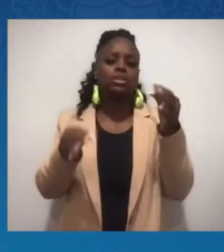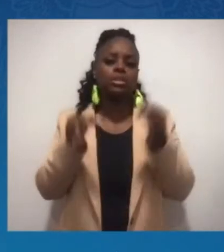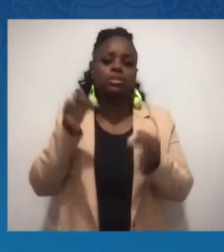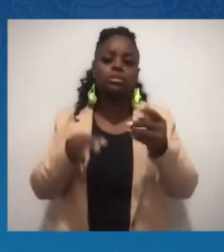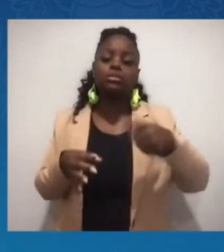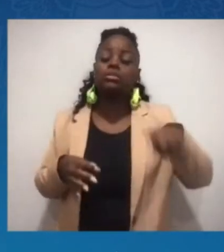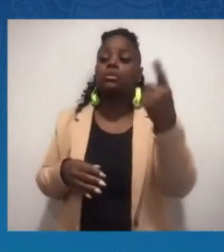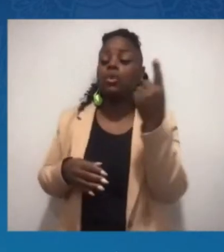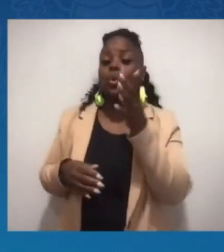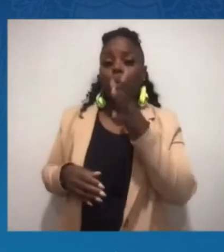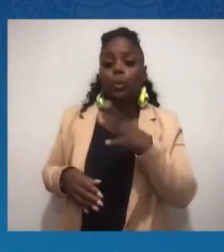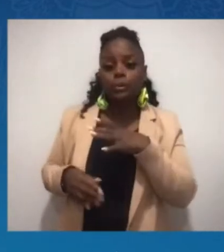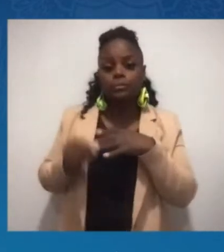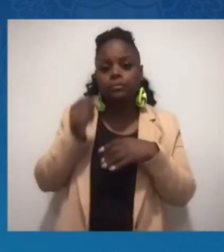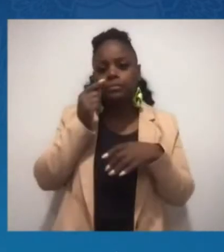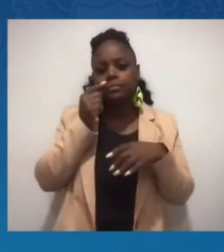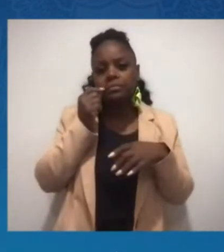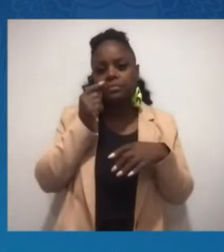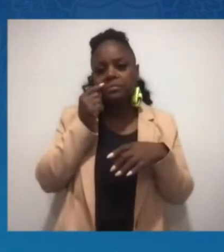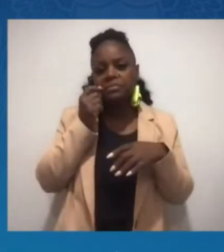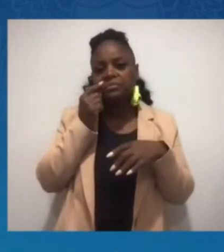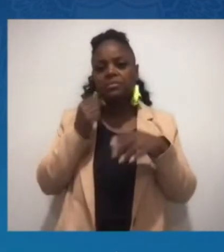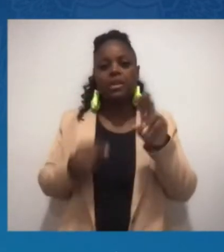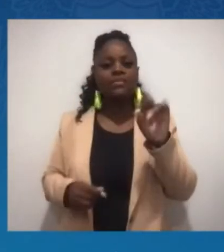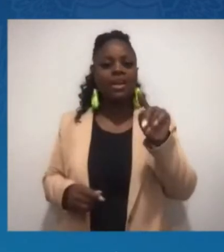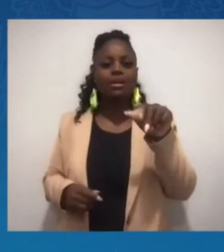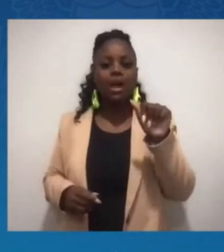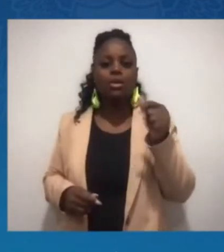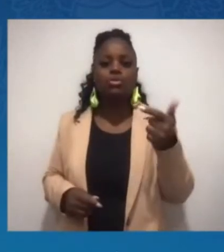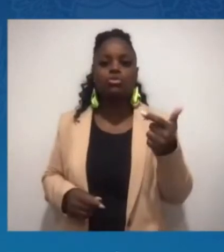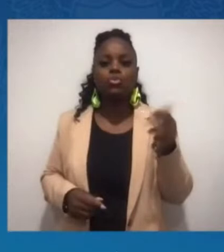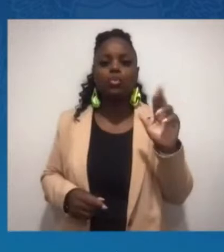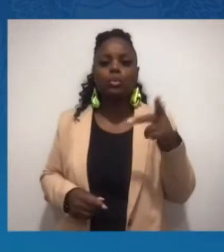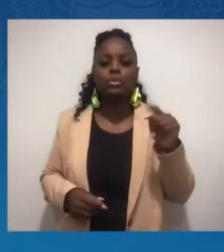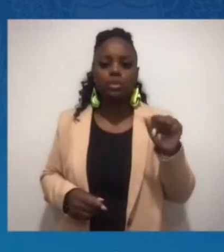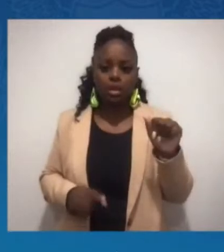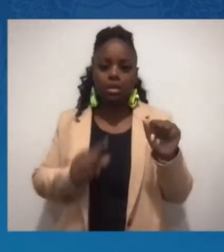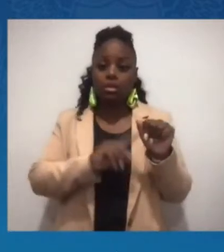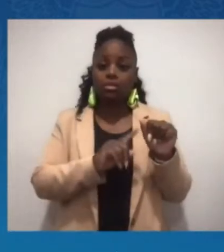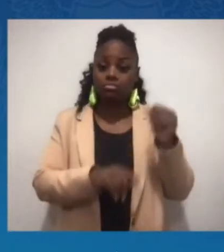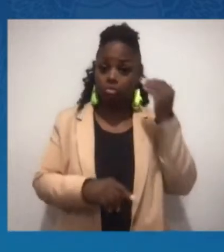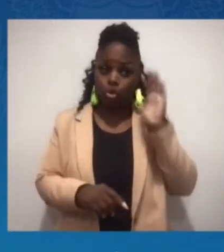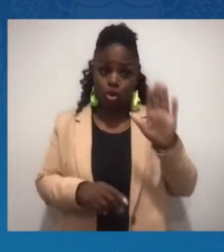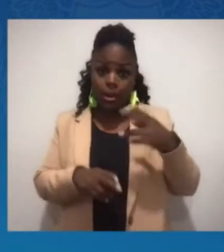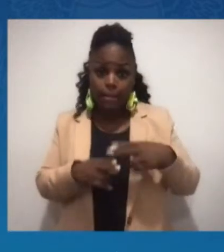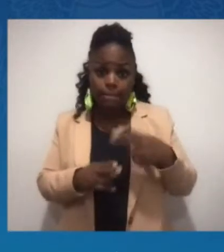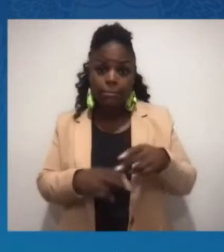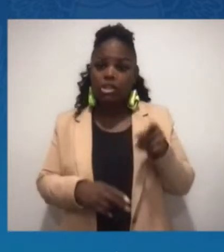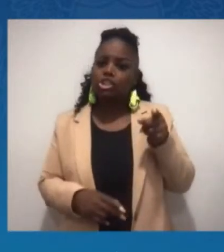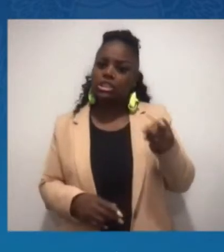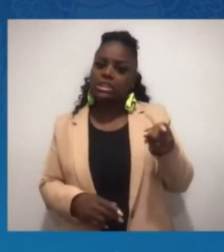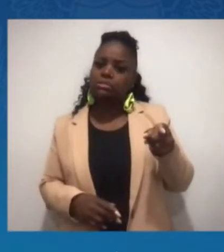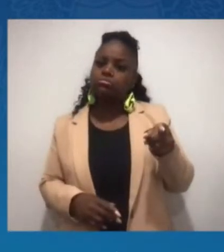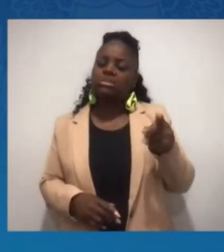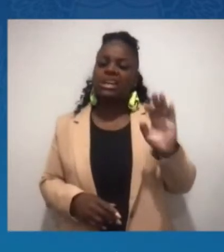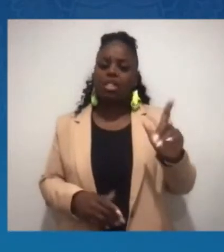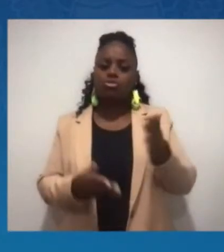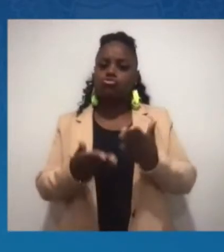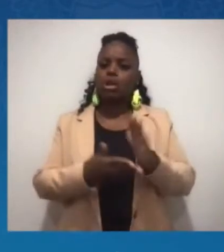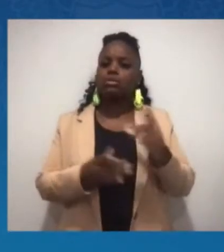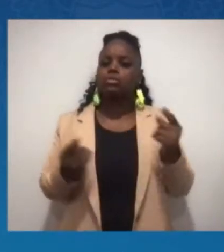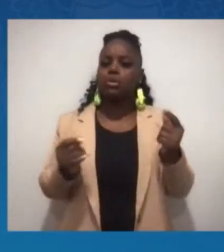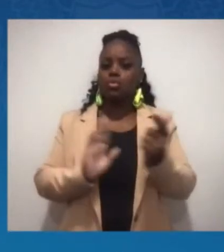Gupta, who is, many of you may know, was very active as a litigator in civil rights, who has been tasked with heading